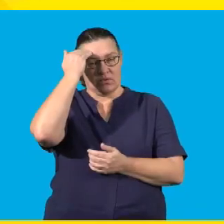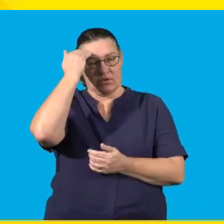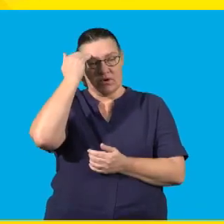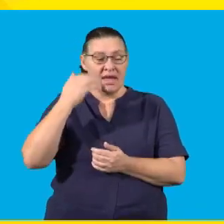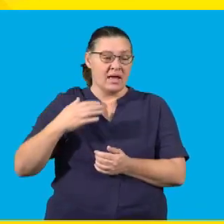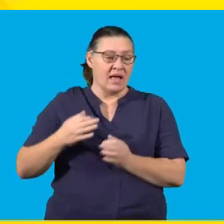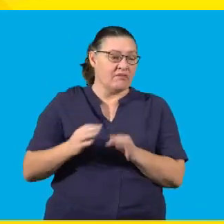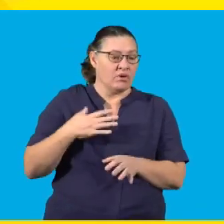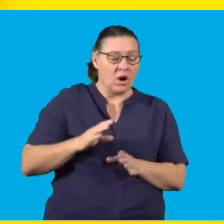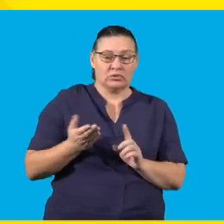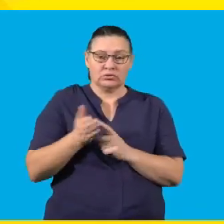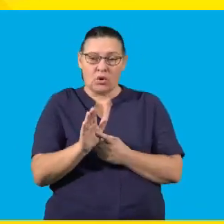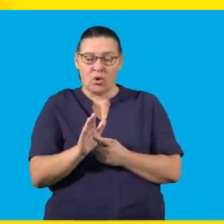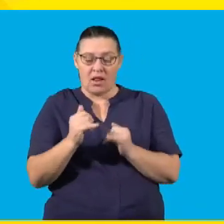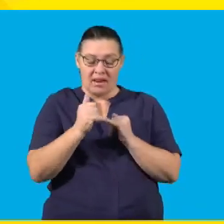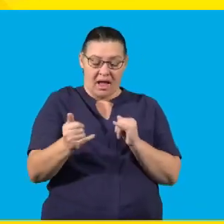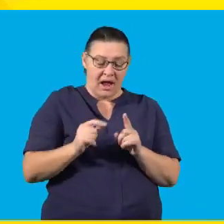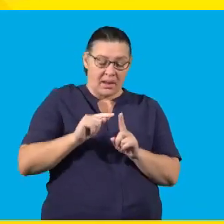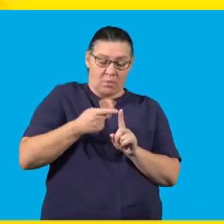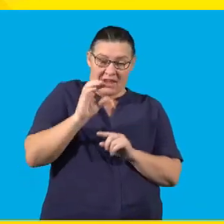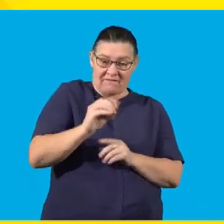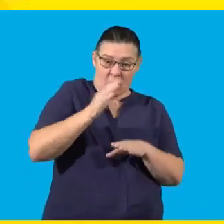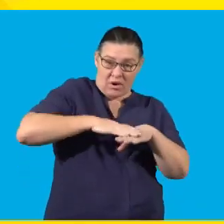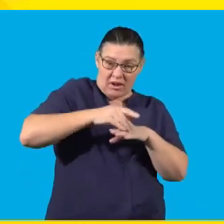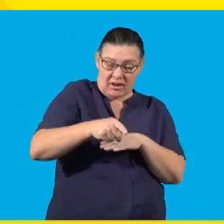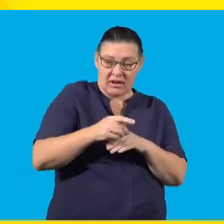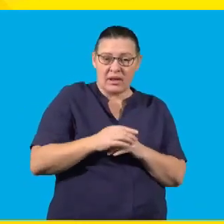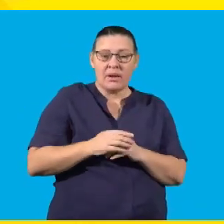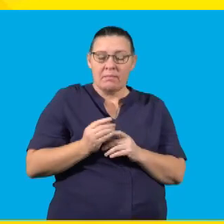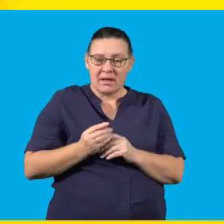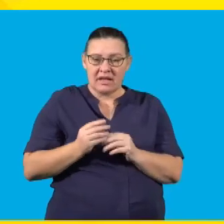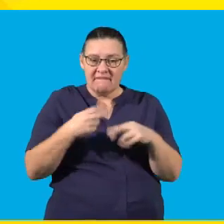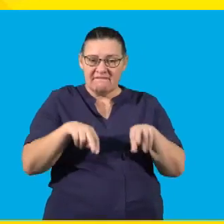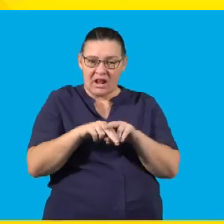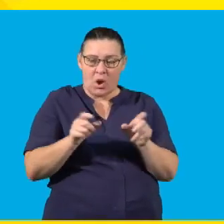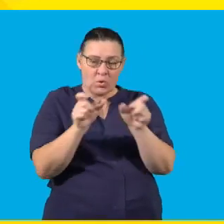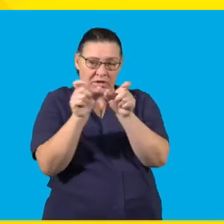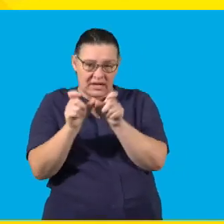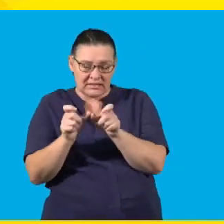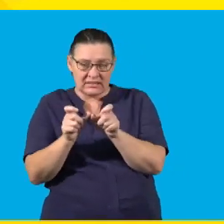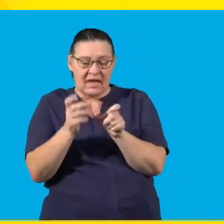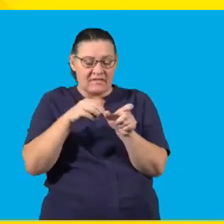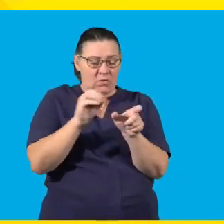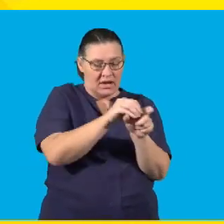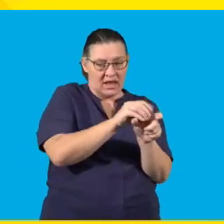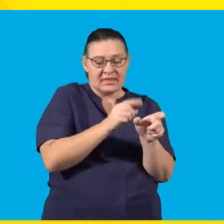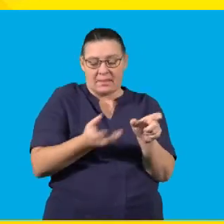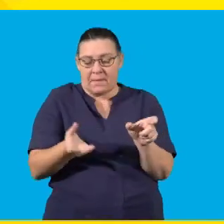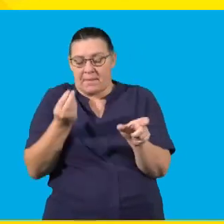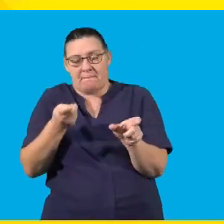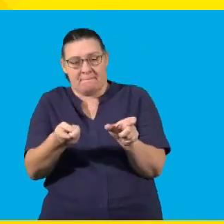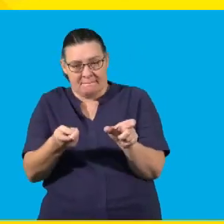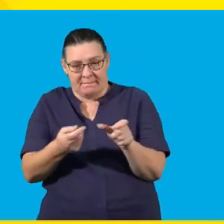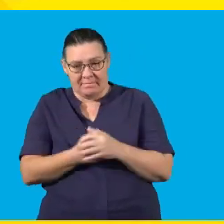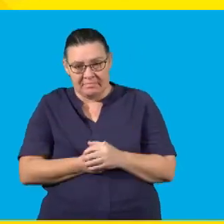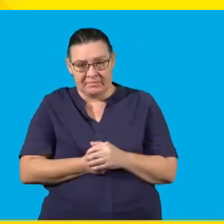that if I want to show that a point lies on a line, we need to substitute one of the values of the coordinate in and get the other